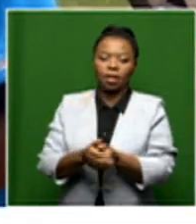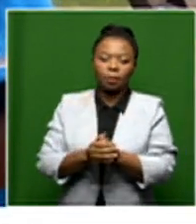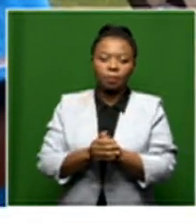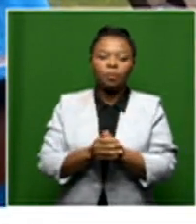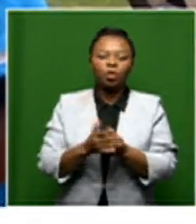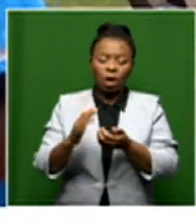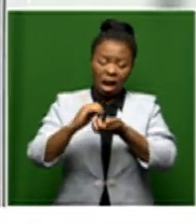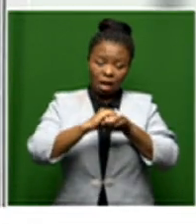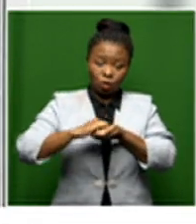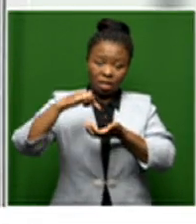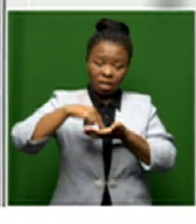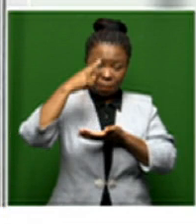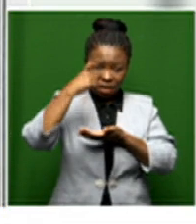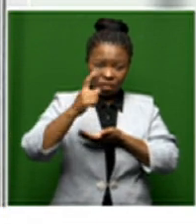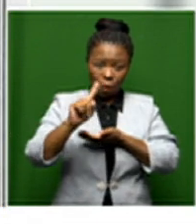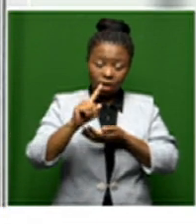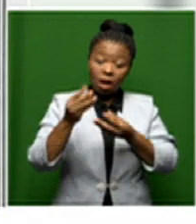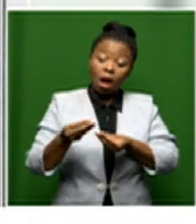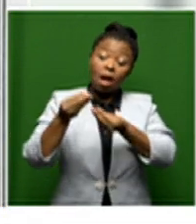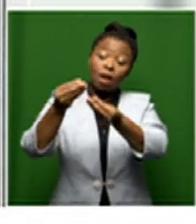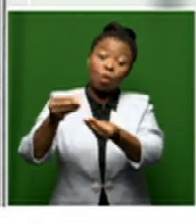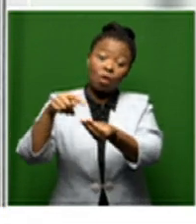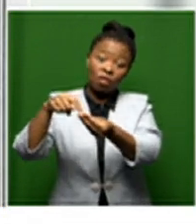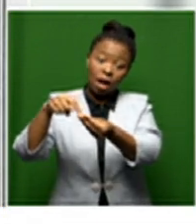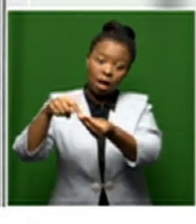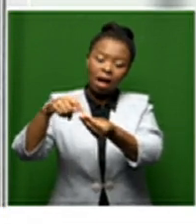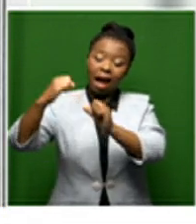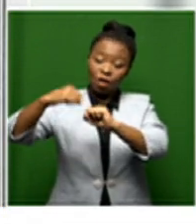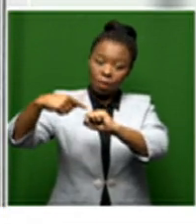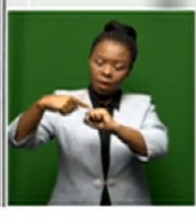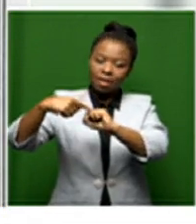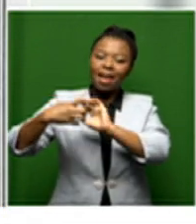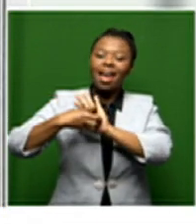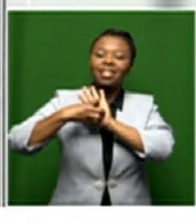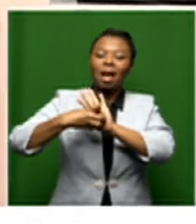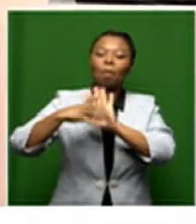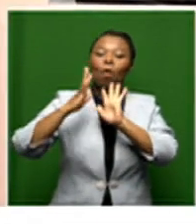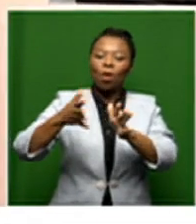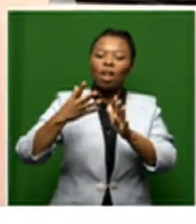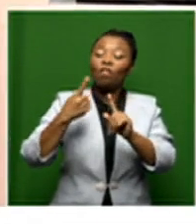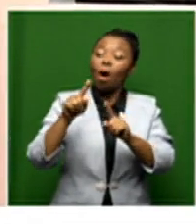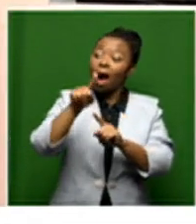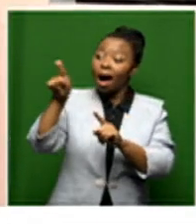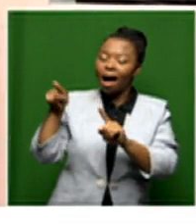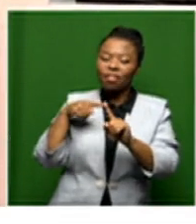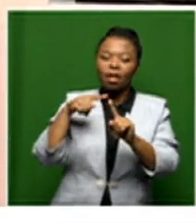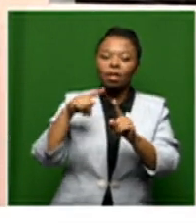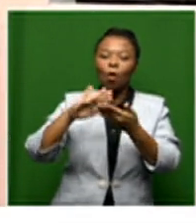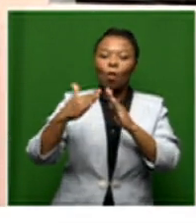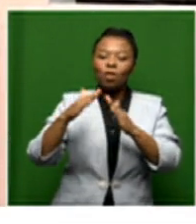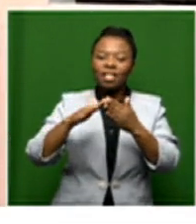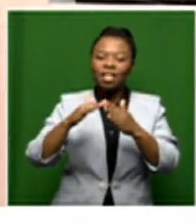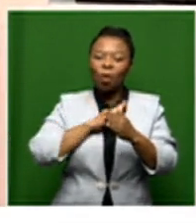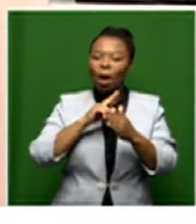the settlement agreement will serve as an example to many other communities in the country that are not properly